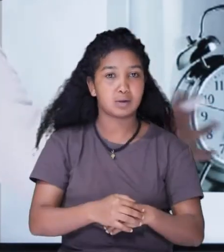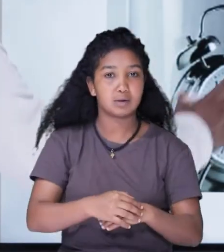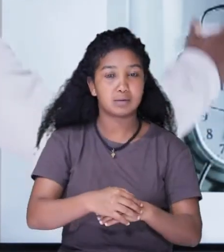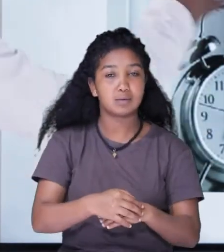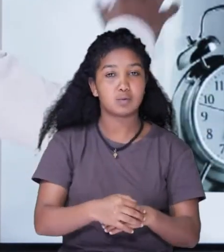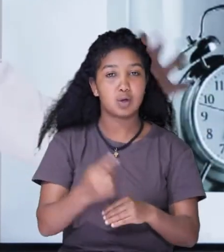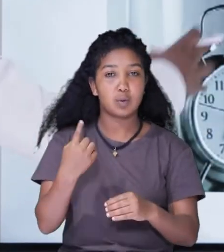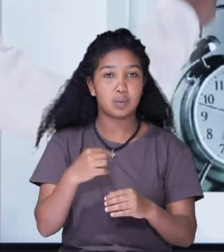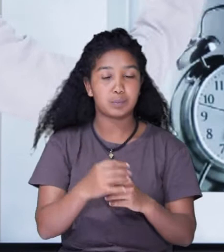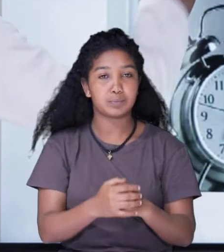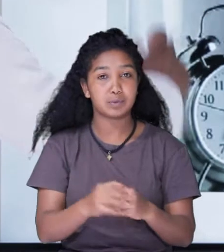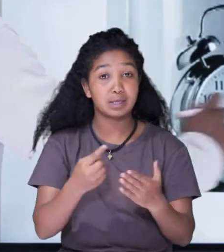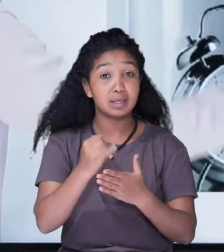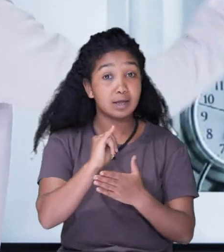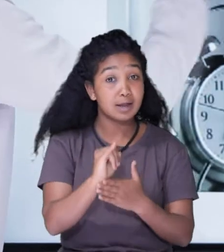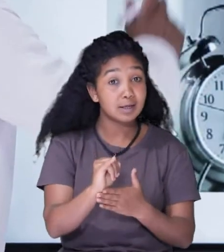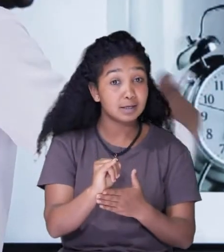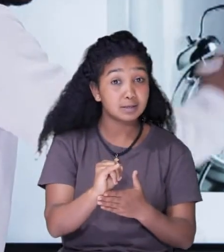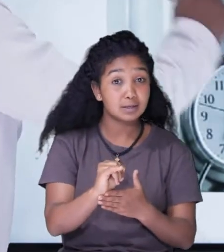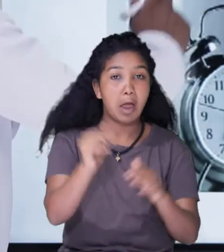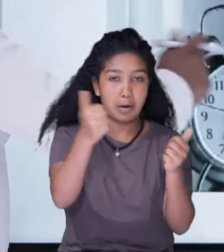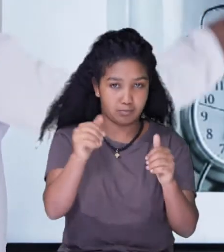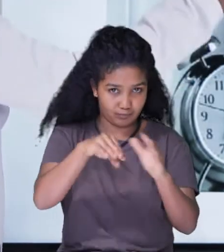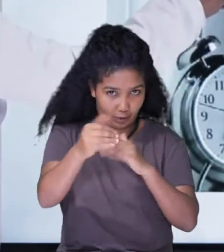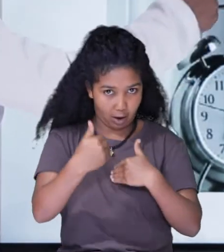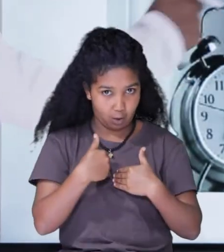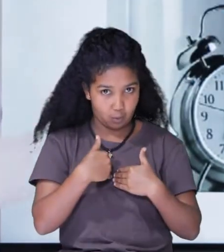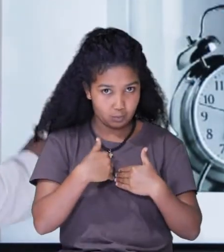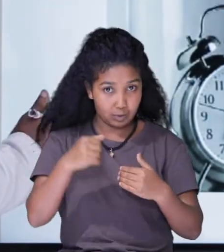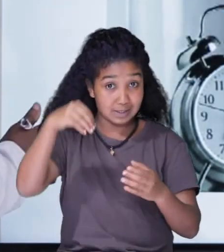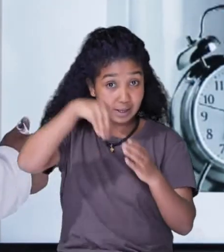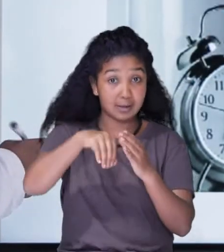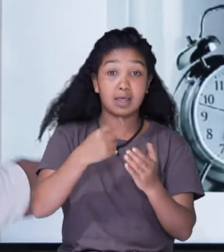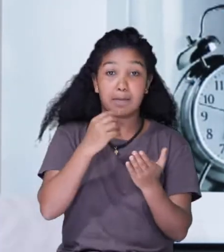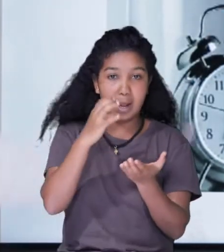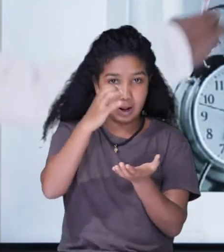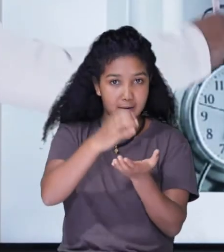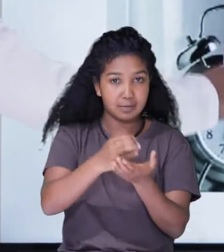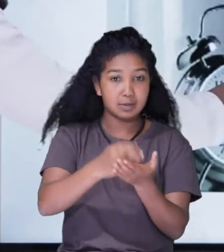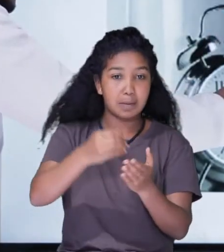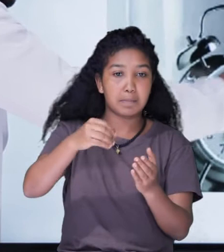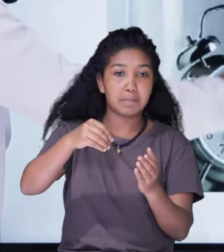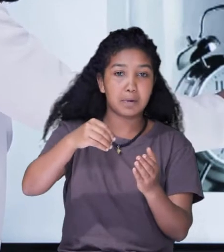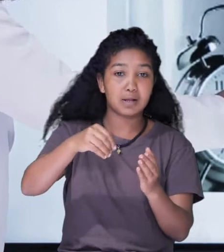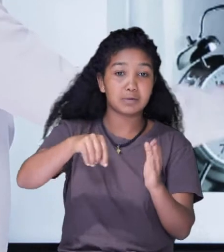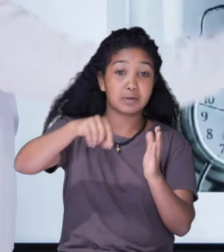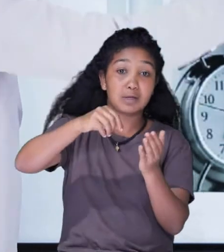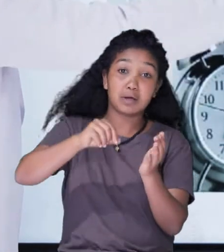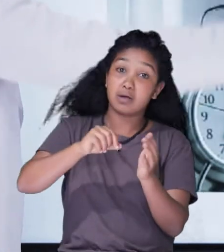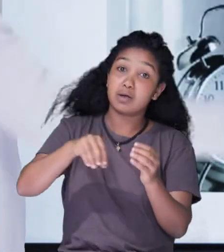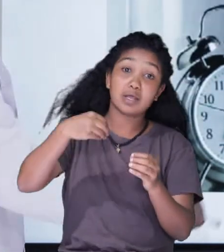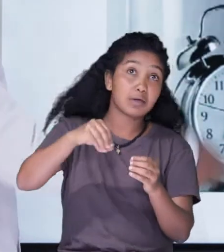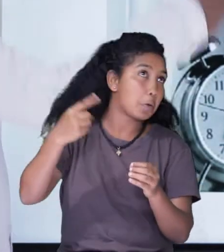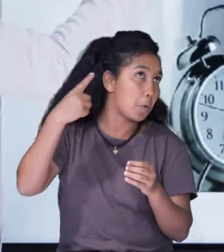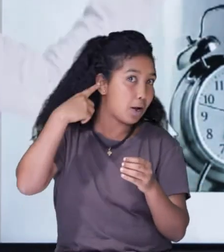bell jar, there is air inside the bell jar. When the bell is ringing, you